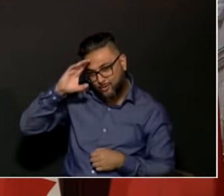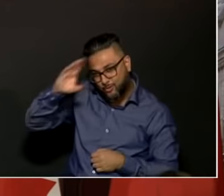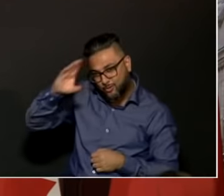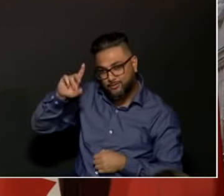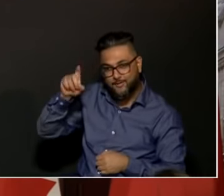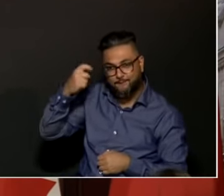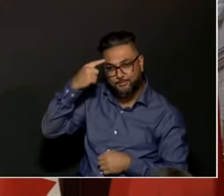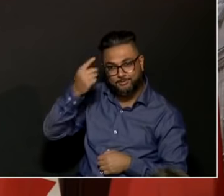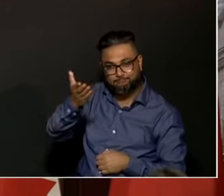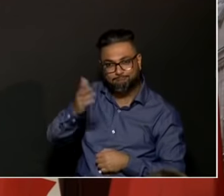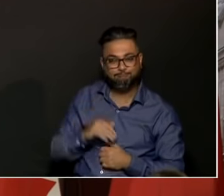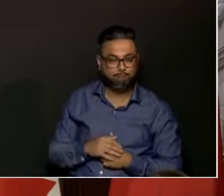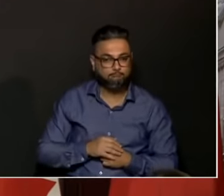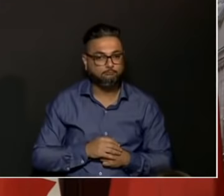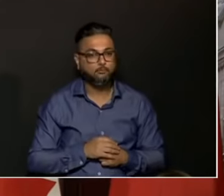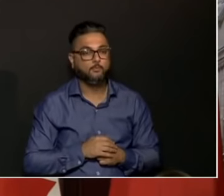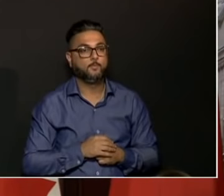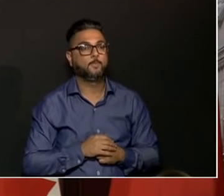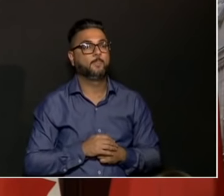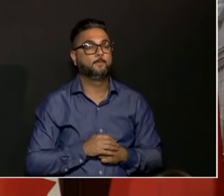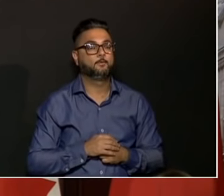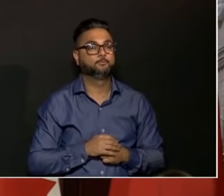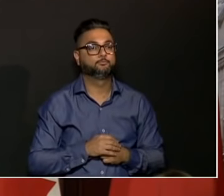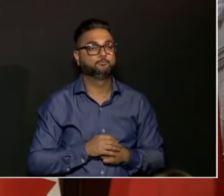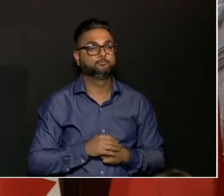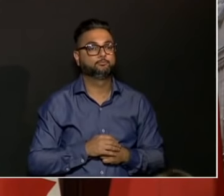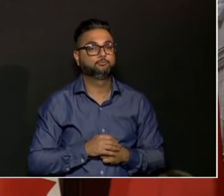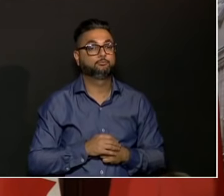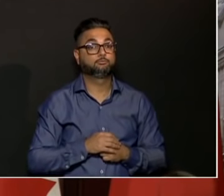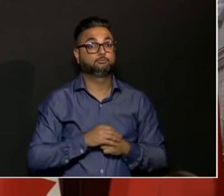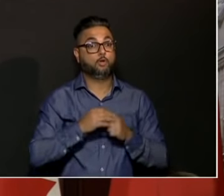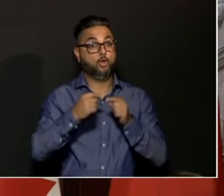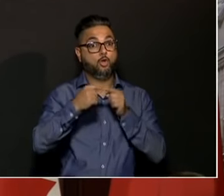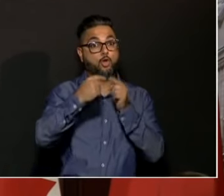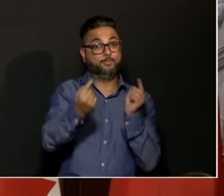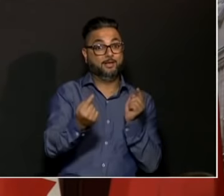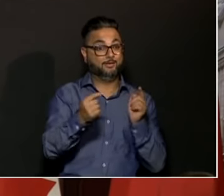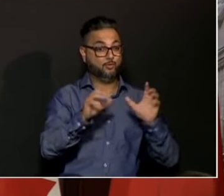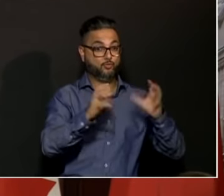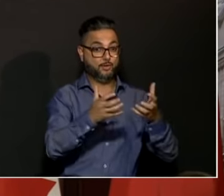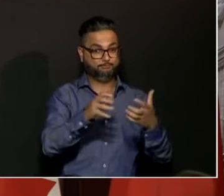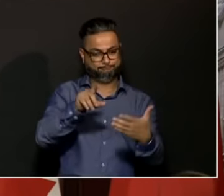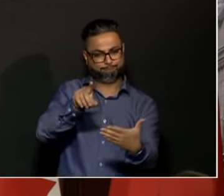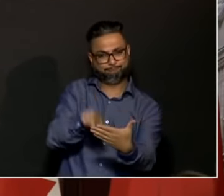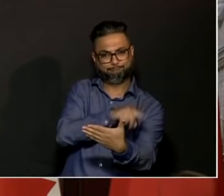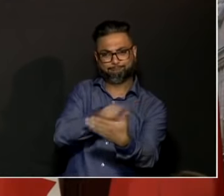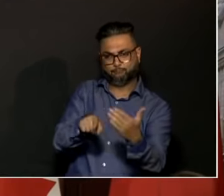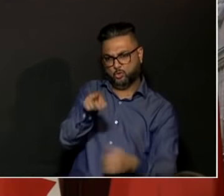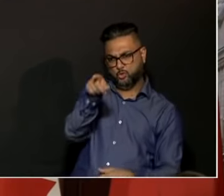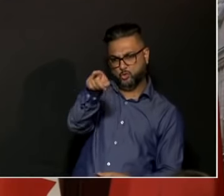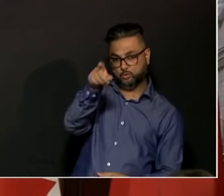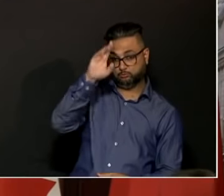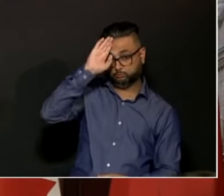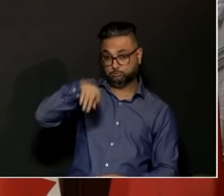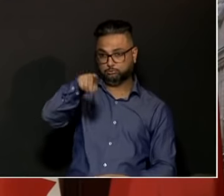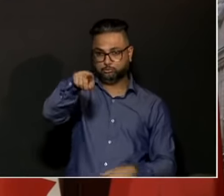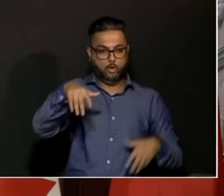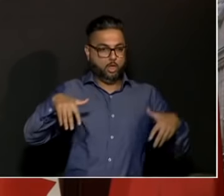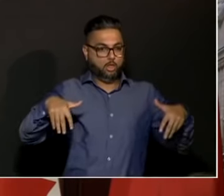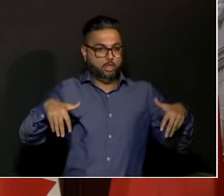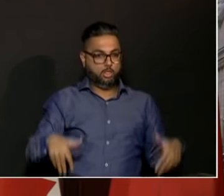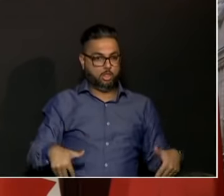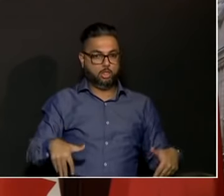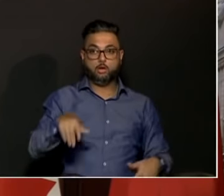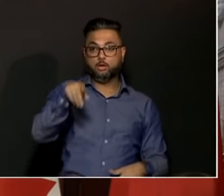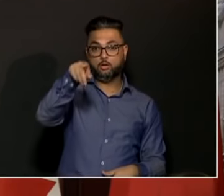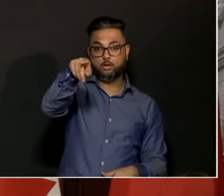You're getting criticized by the opposition for saying that you've kind of been caught flat-footed and you're making it up as you go.